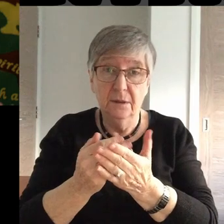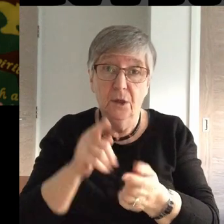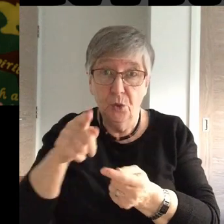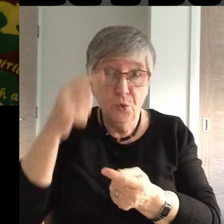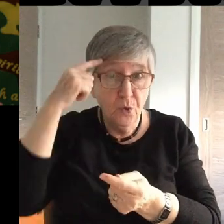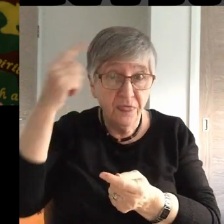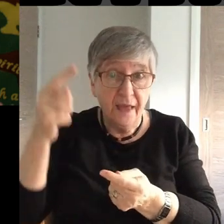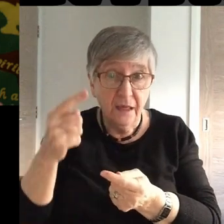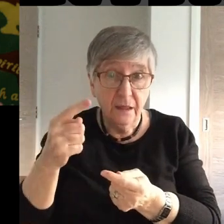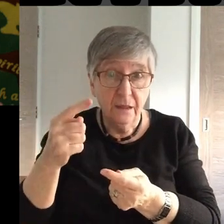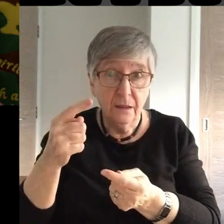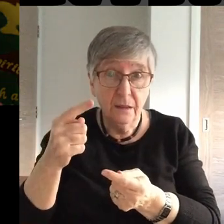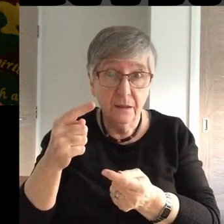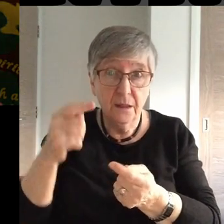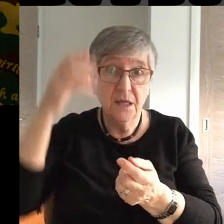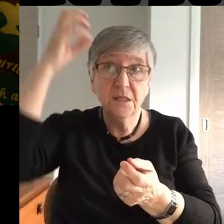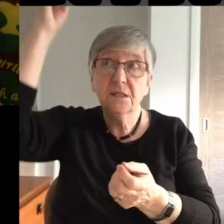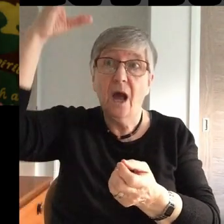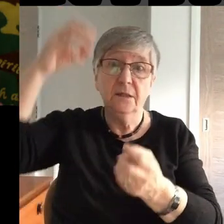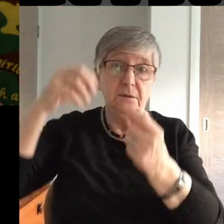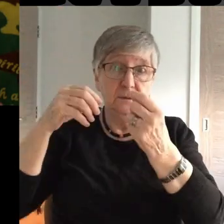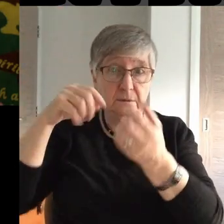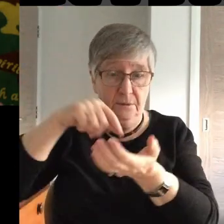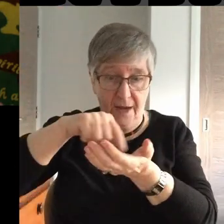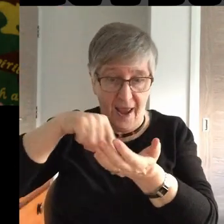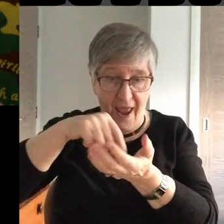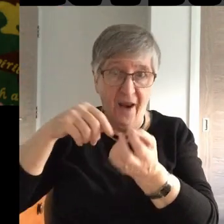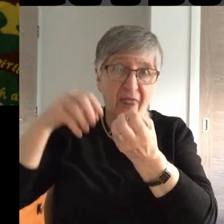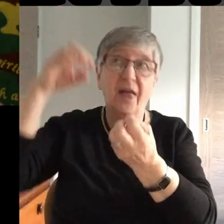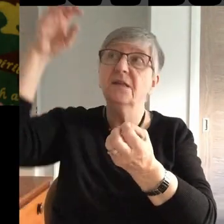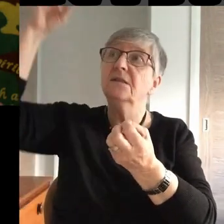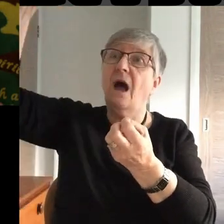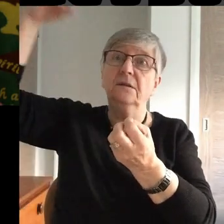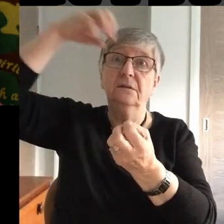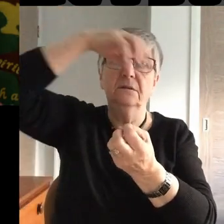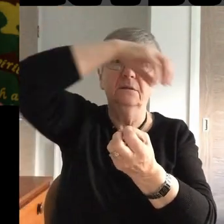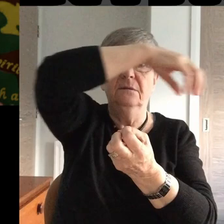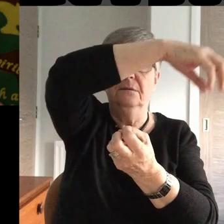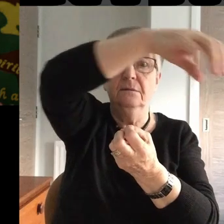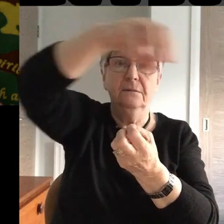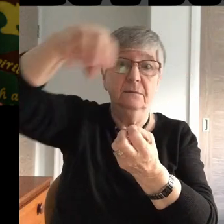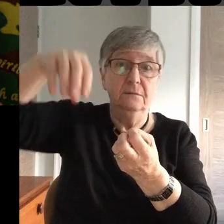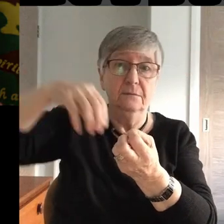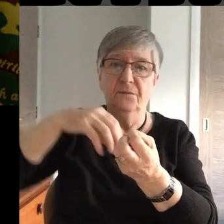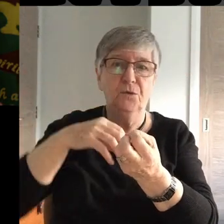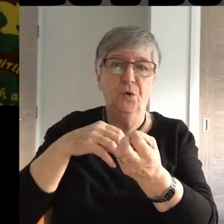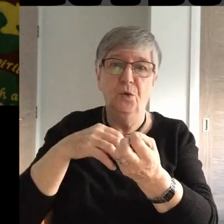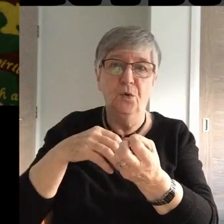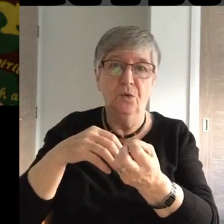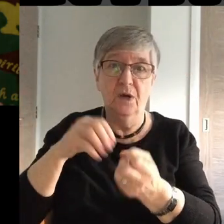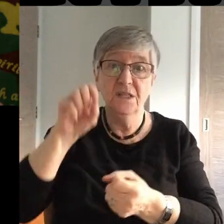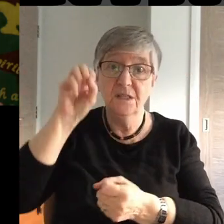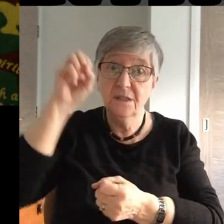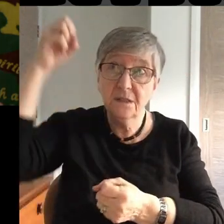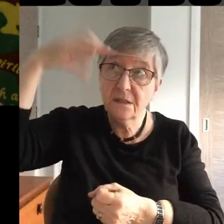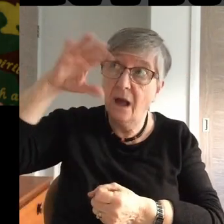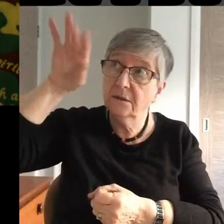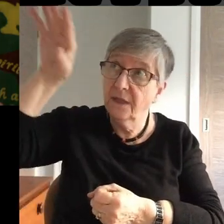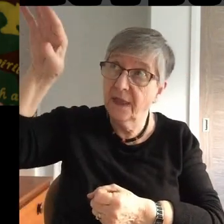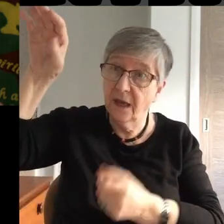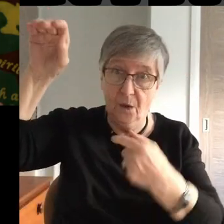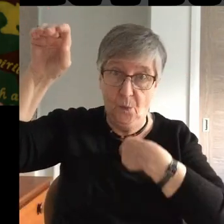said. We don't even rotate. The sun doesn't even rotate around us. We rotate around the